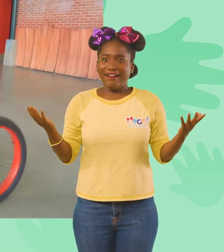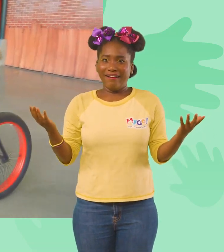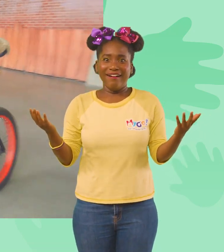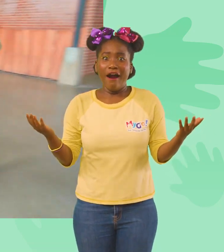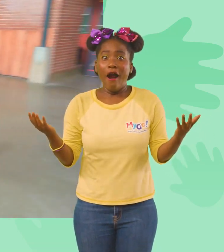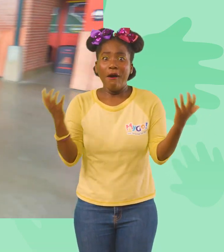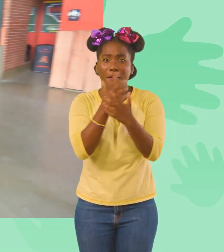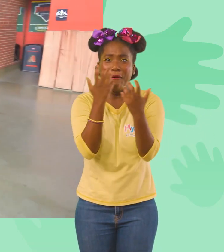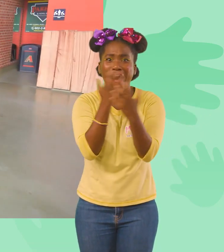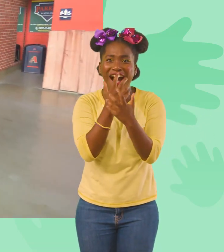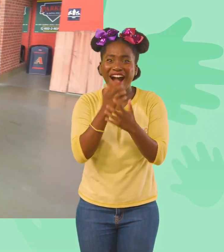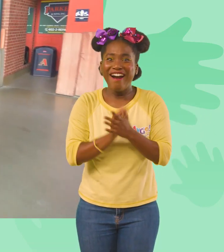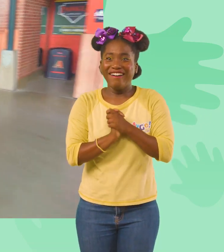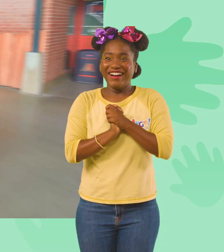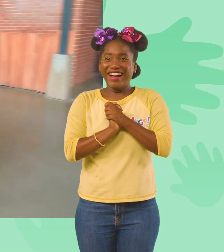Whoa!